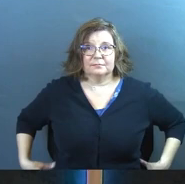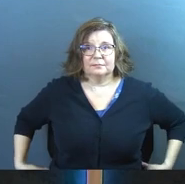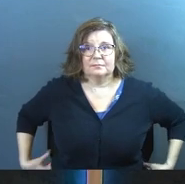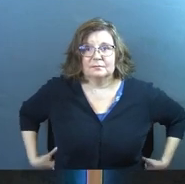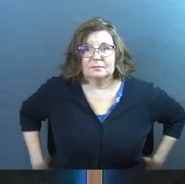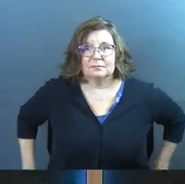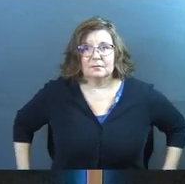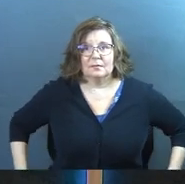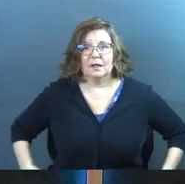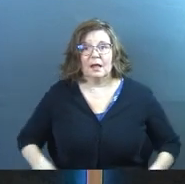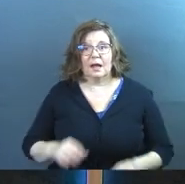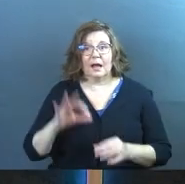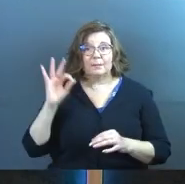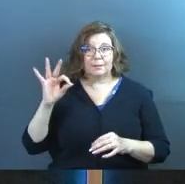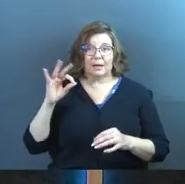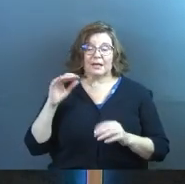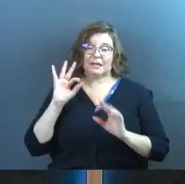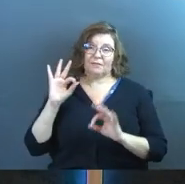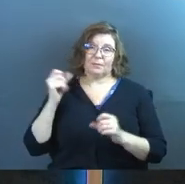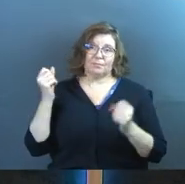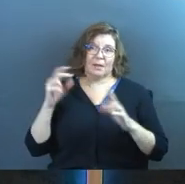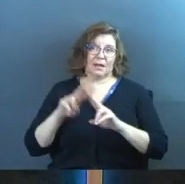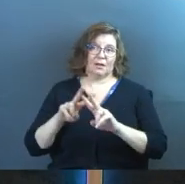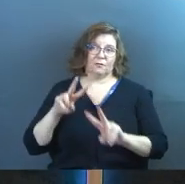lot of years, I preached a lot of funerals. And